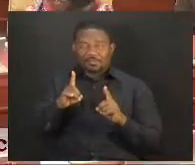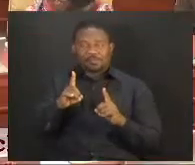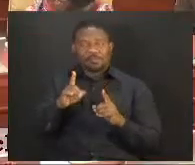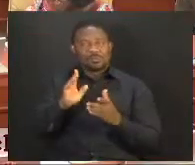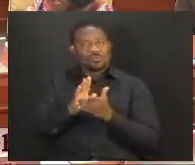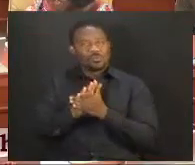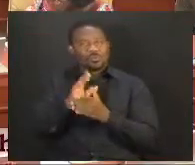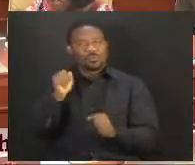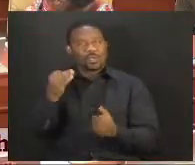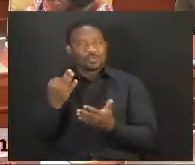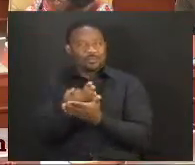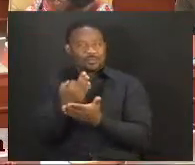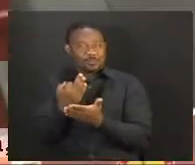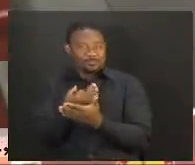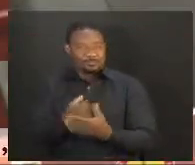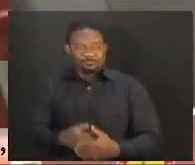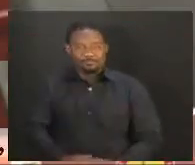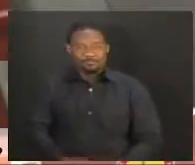Speaker,